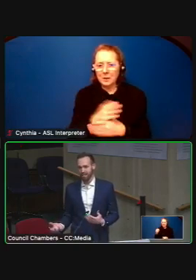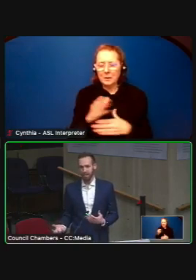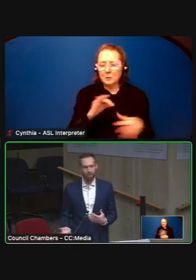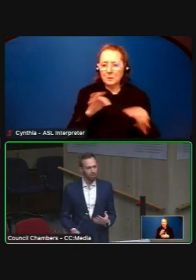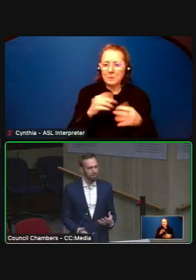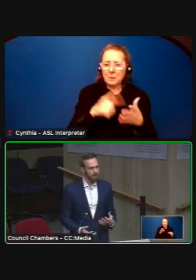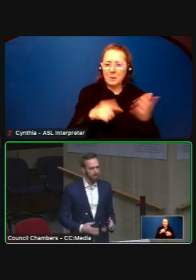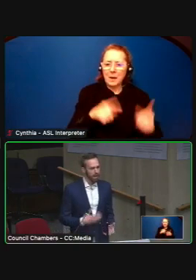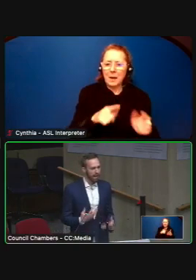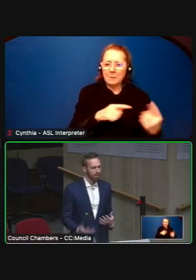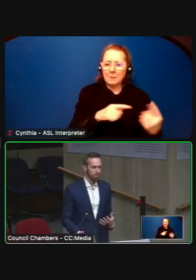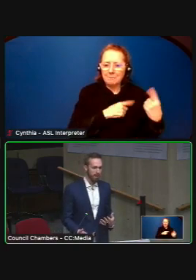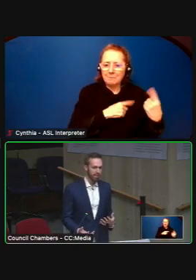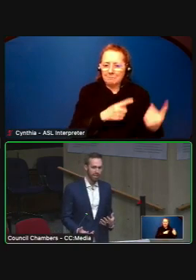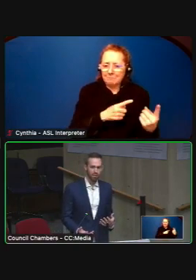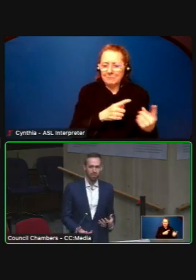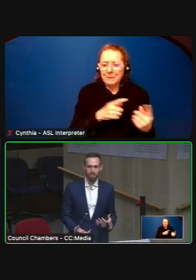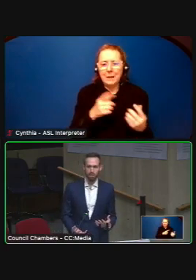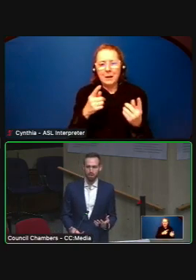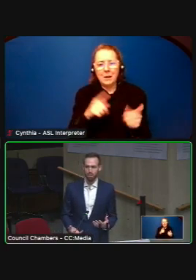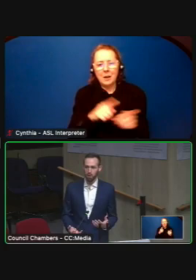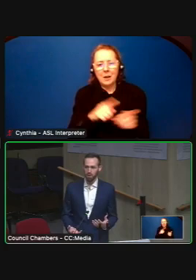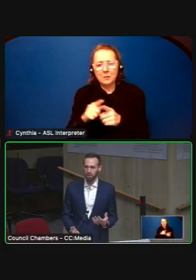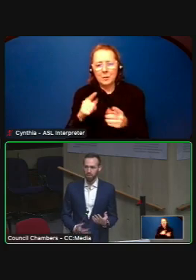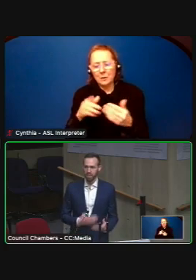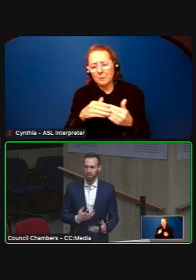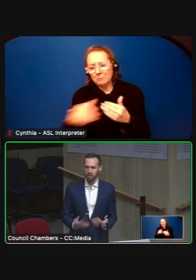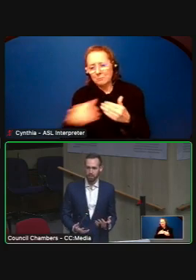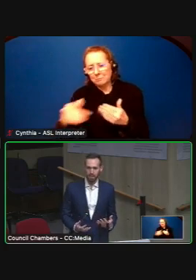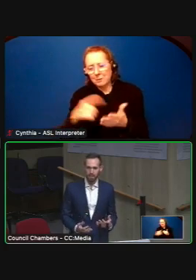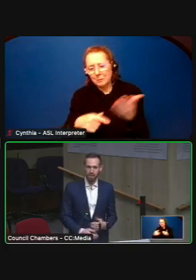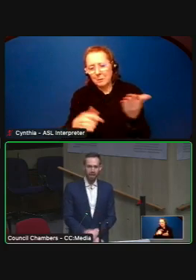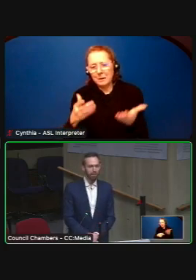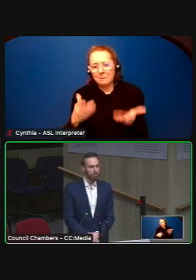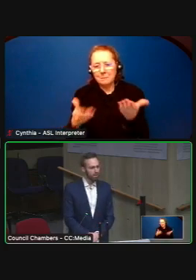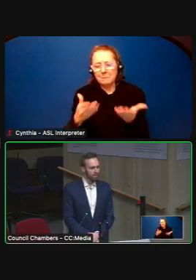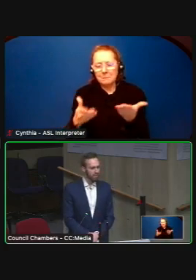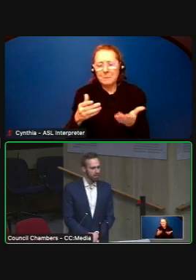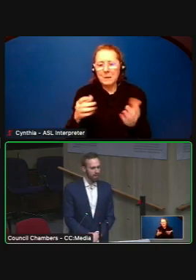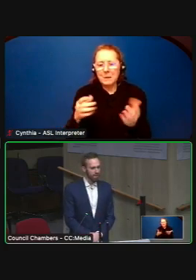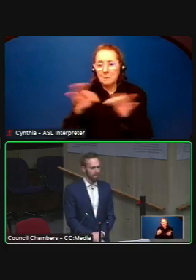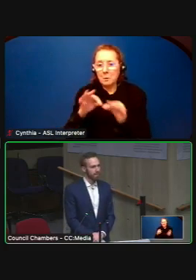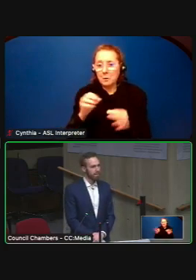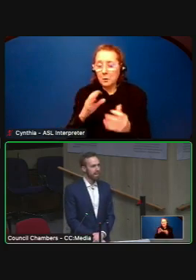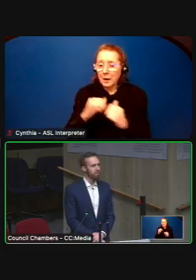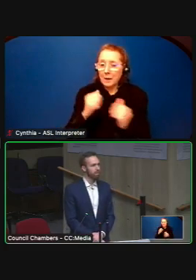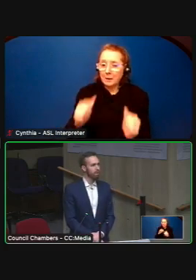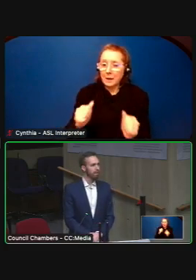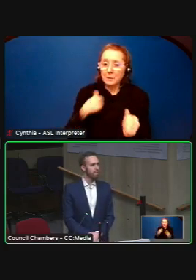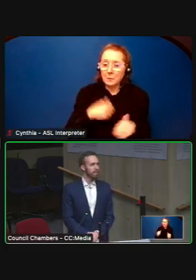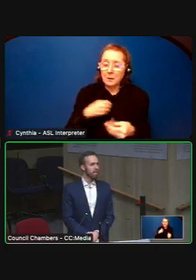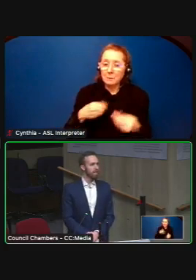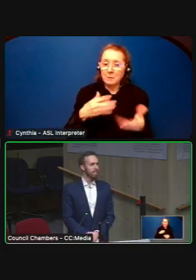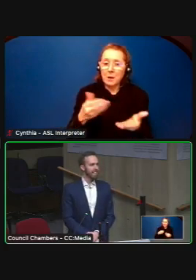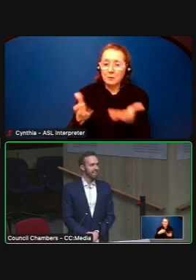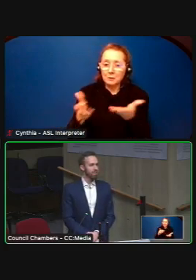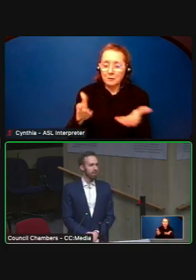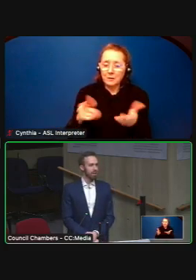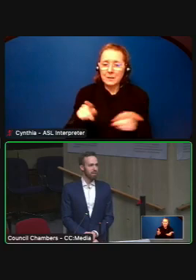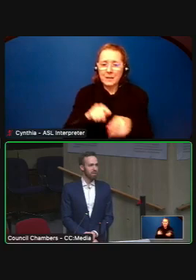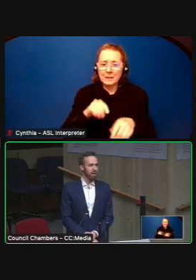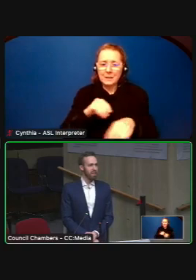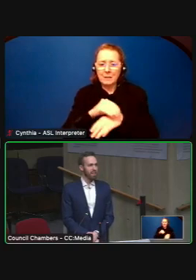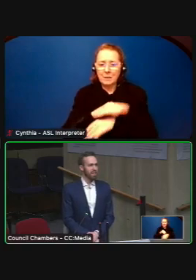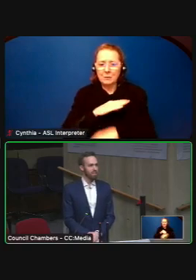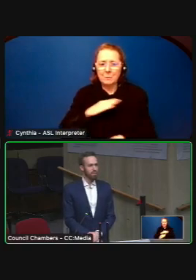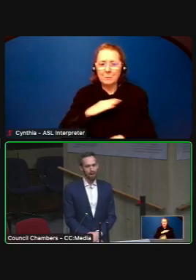past, and then also coming back if there's pressing issues that might be important or ways that we can be of service to you all as an advisory board. Second is working